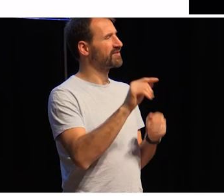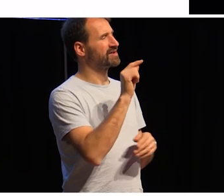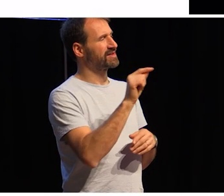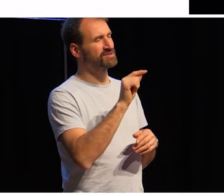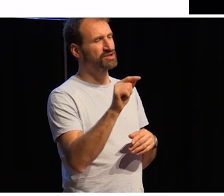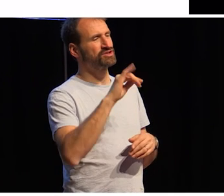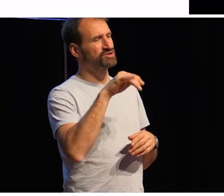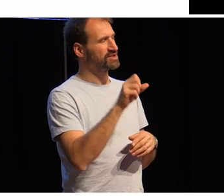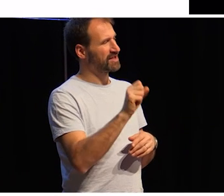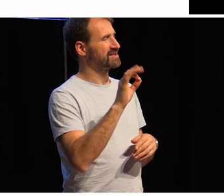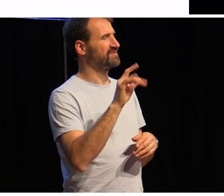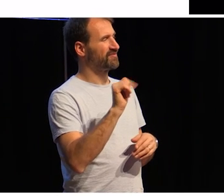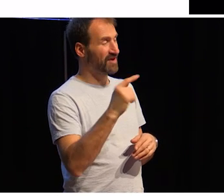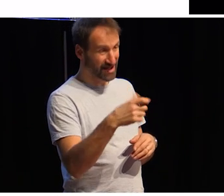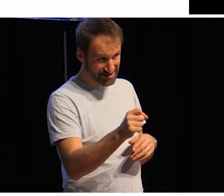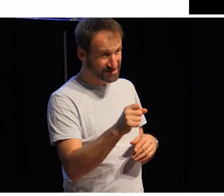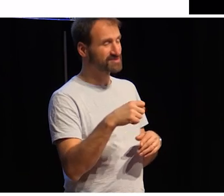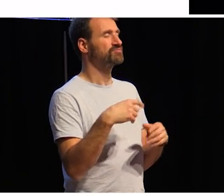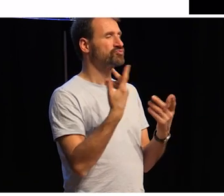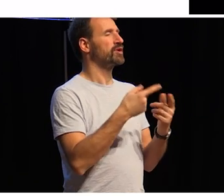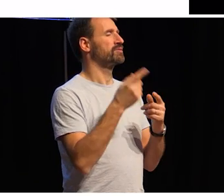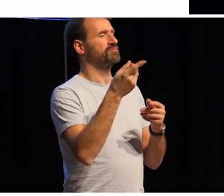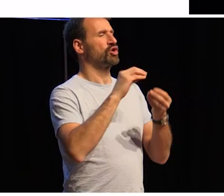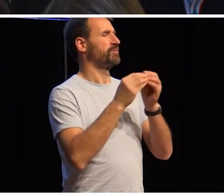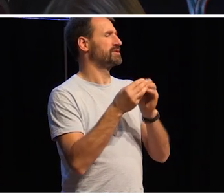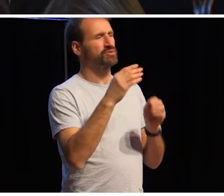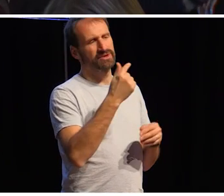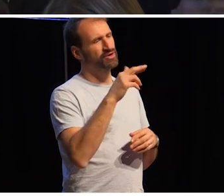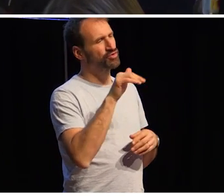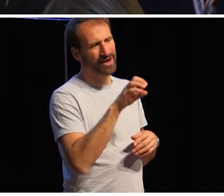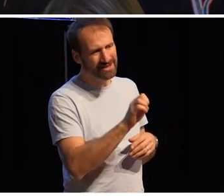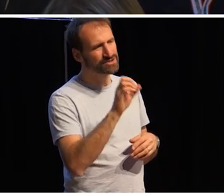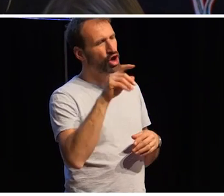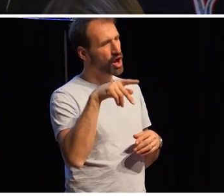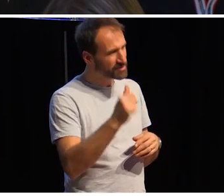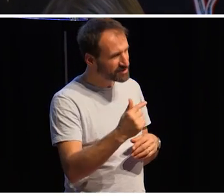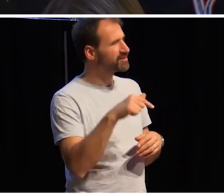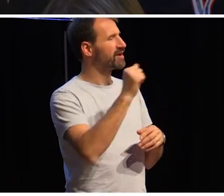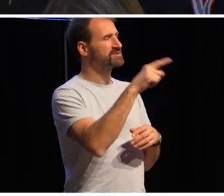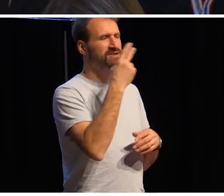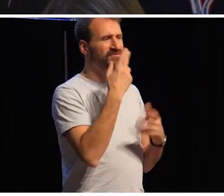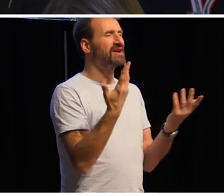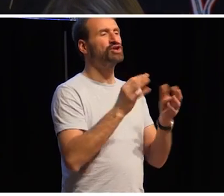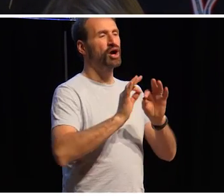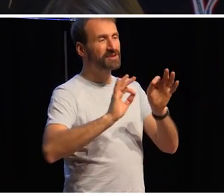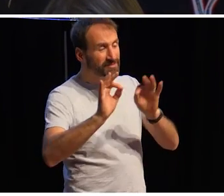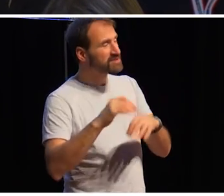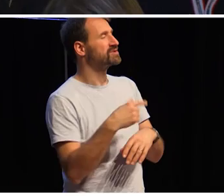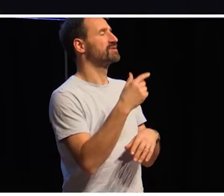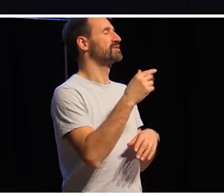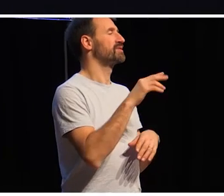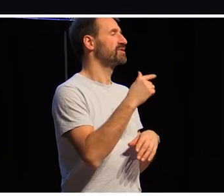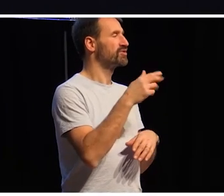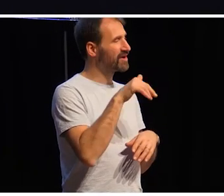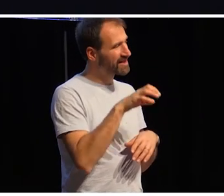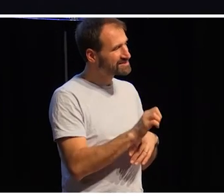a combination of trace op to see which functions are optimized, trace deop to see if anything is deoptimized, print opt